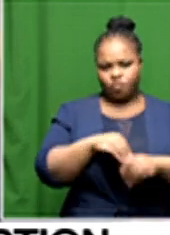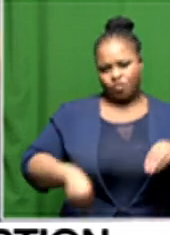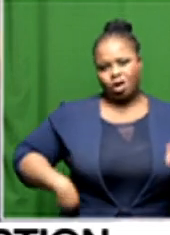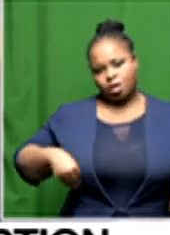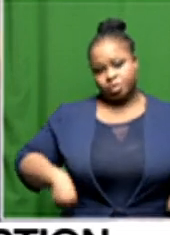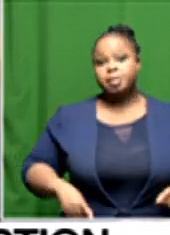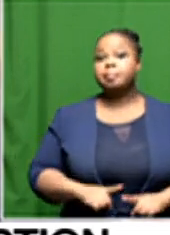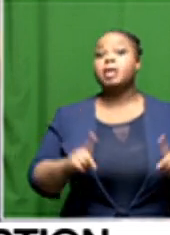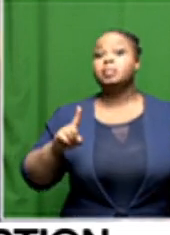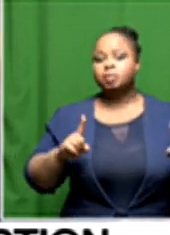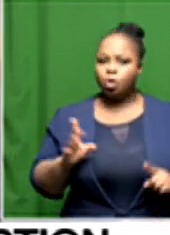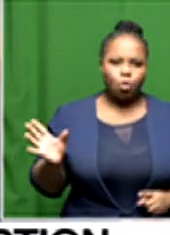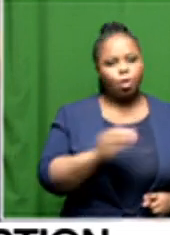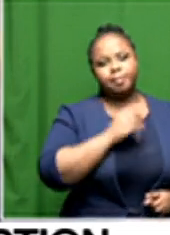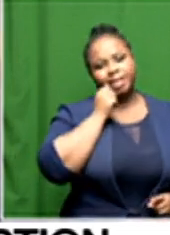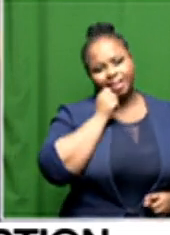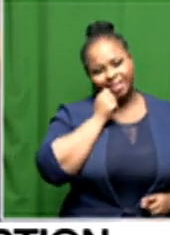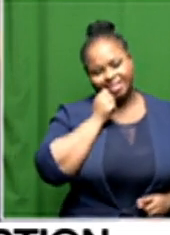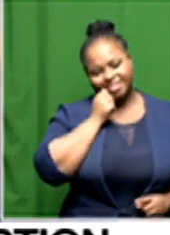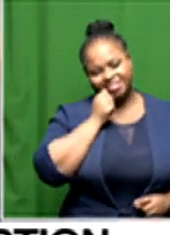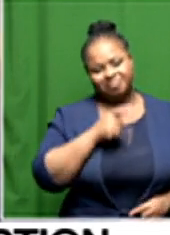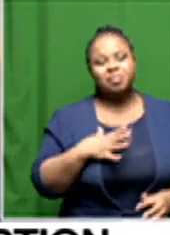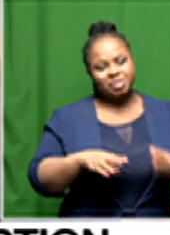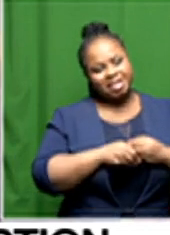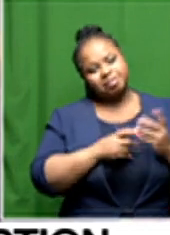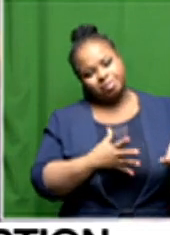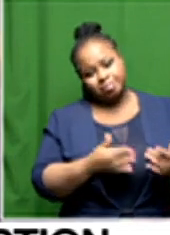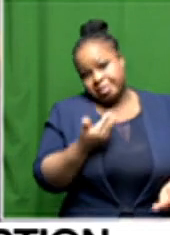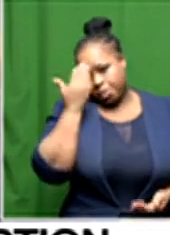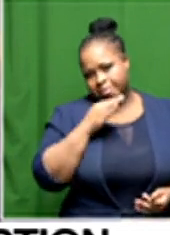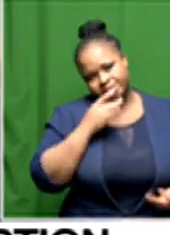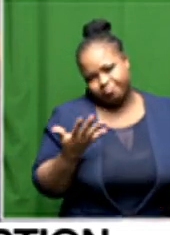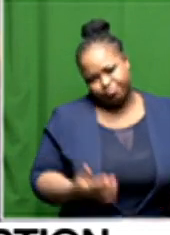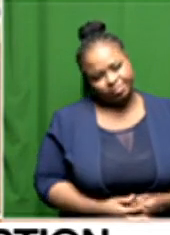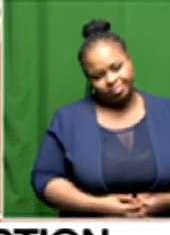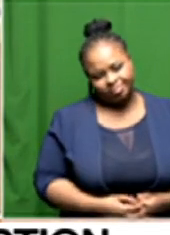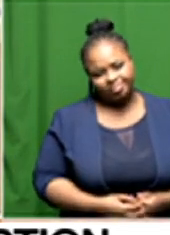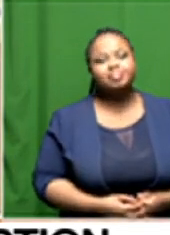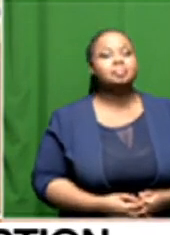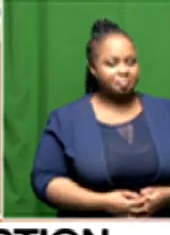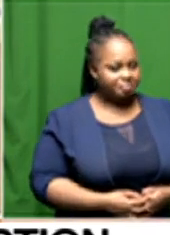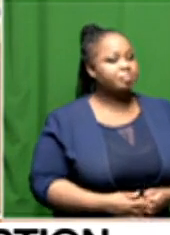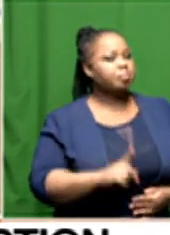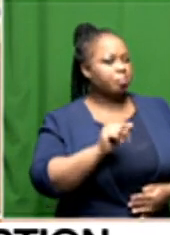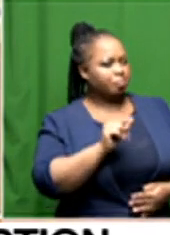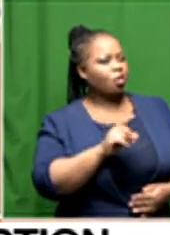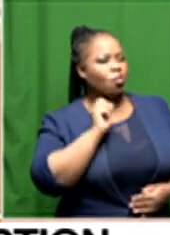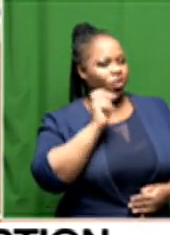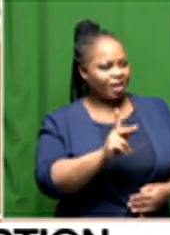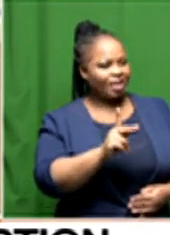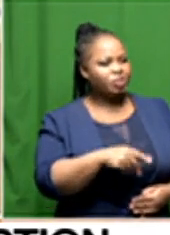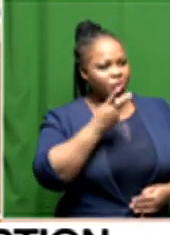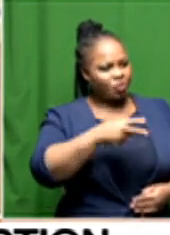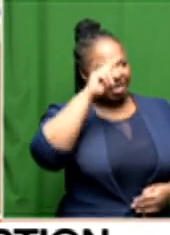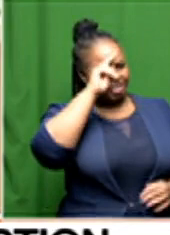it must be added that they were all male. And I don't know what that means. Okay, we'll interpret that one